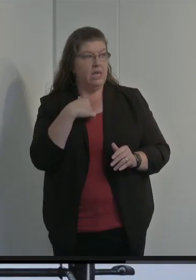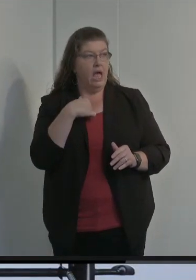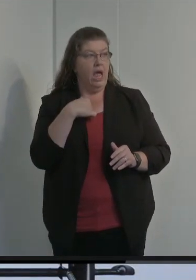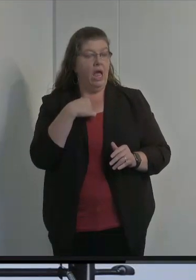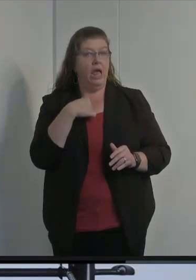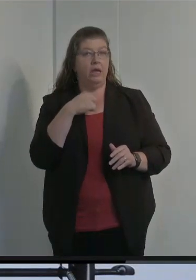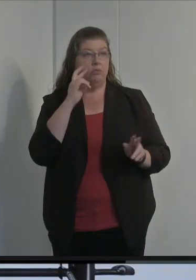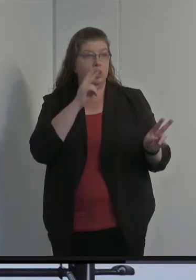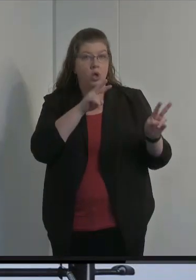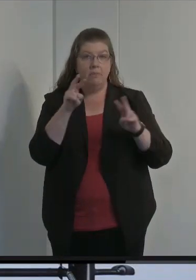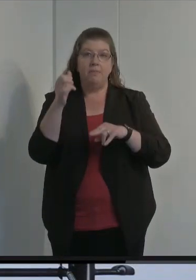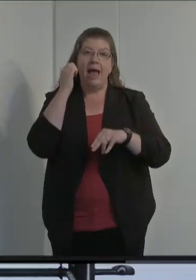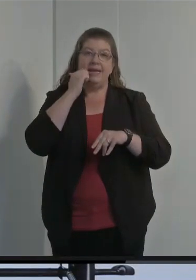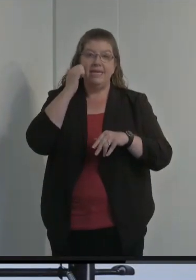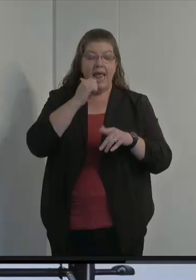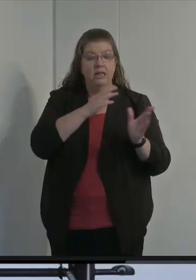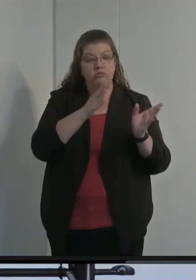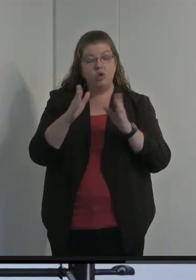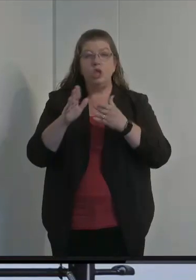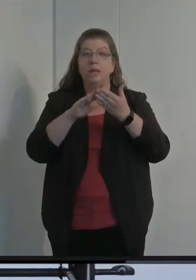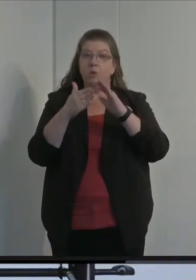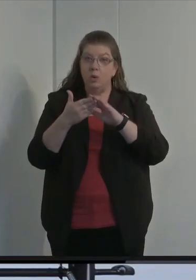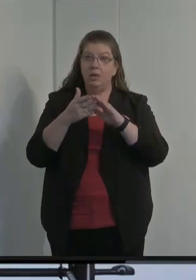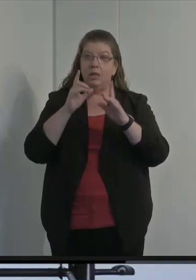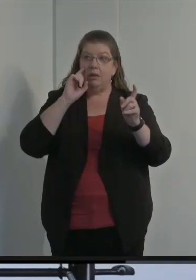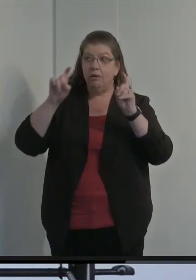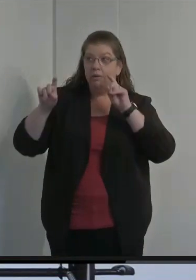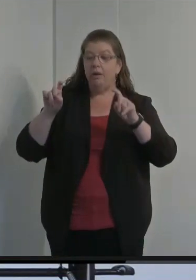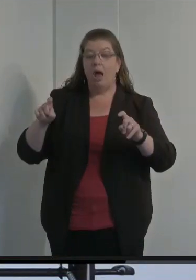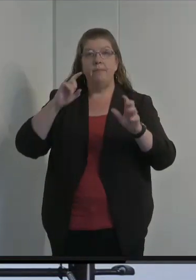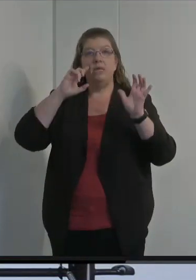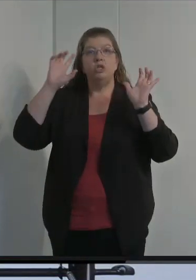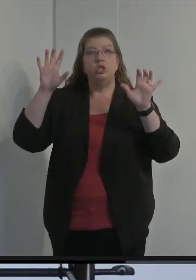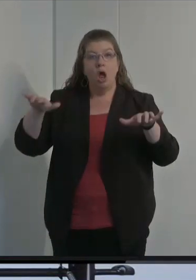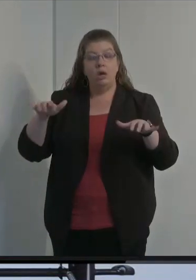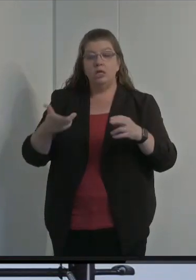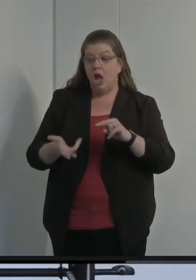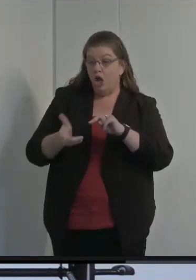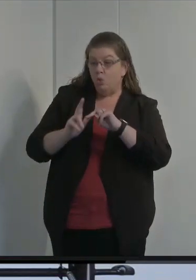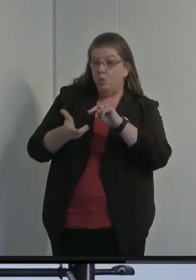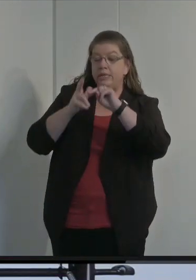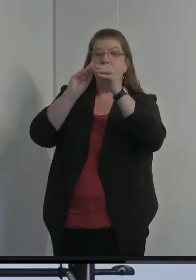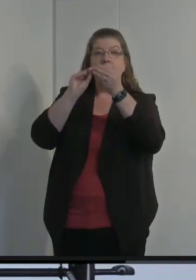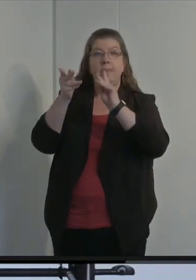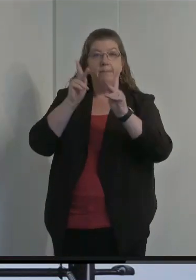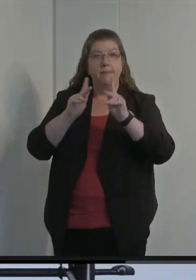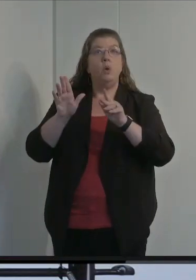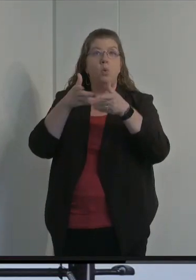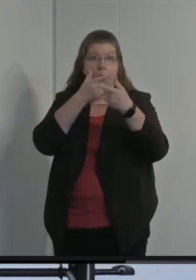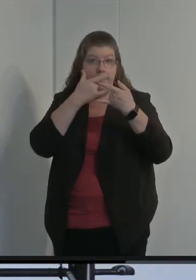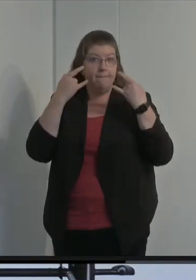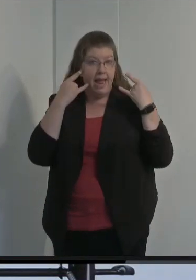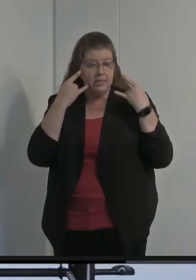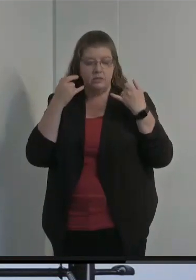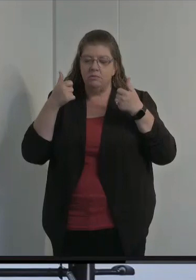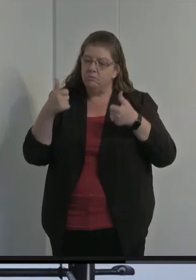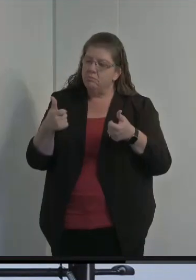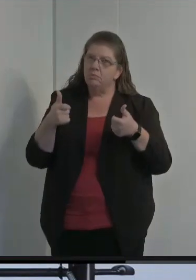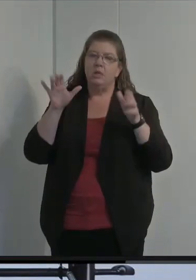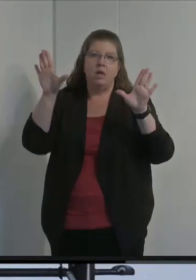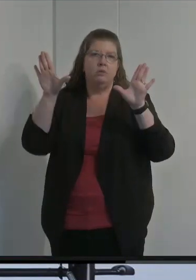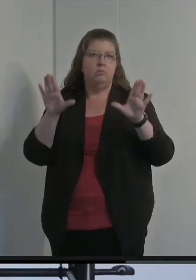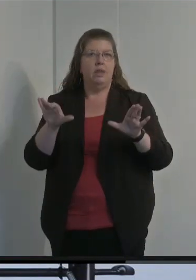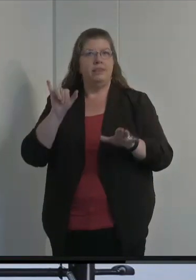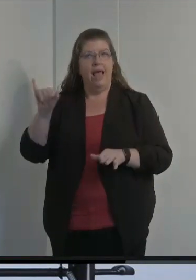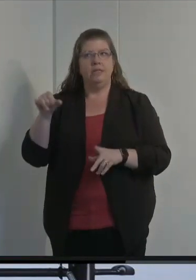in the community with my daily routine, I'm astonished by the increasing number of people who are wearing masks, and that's